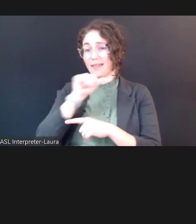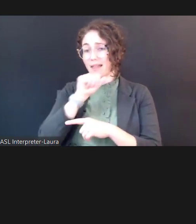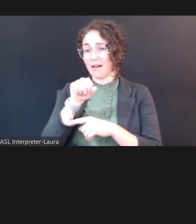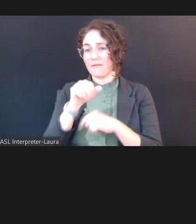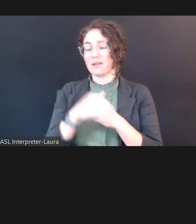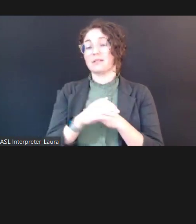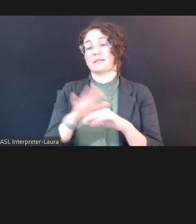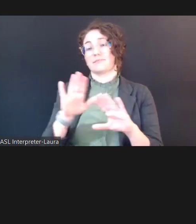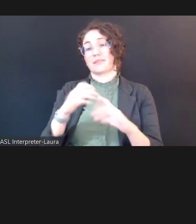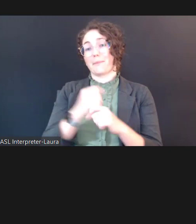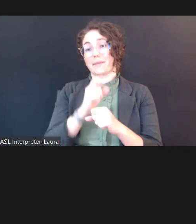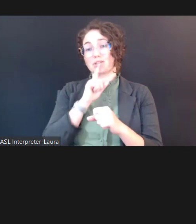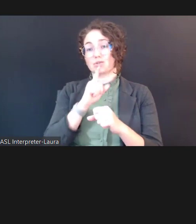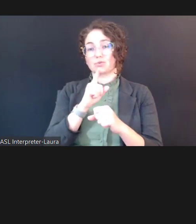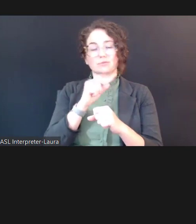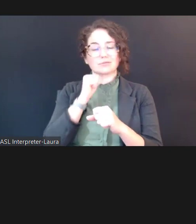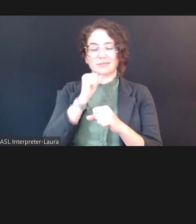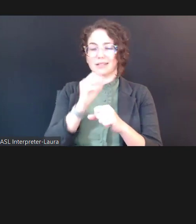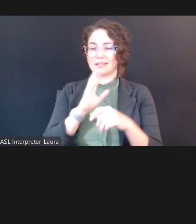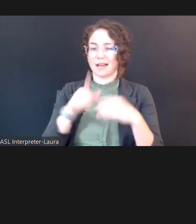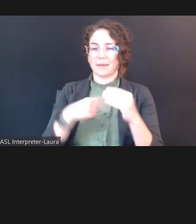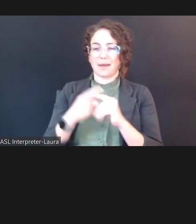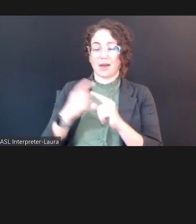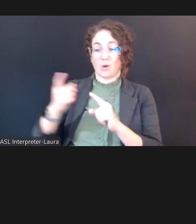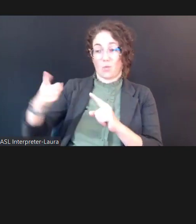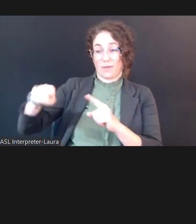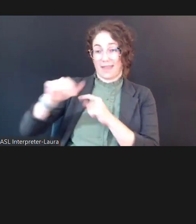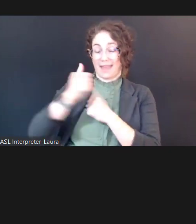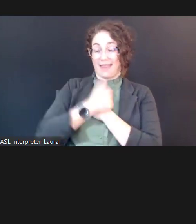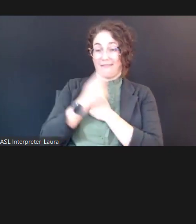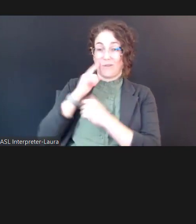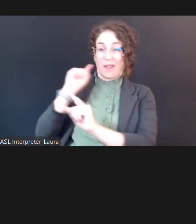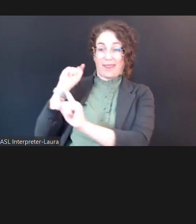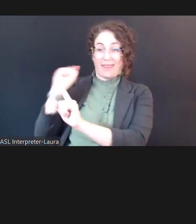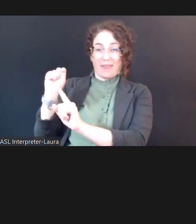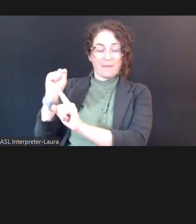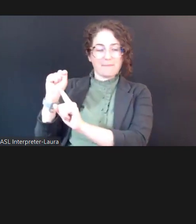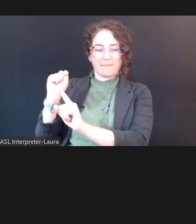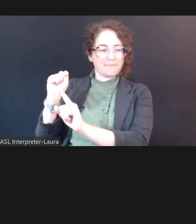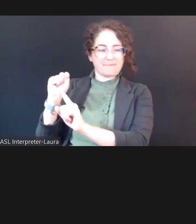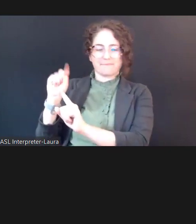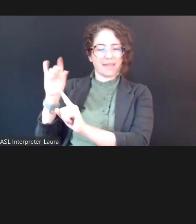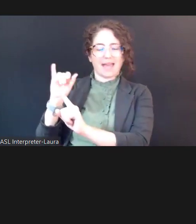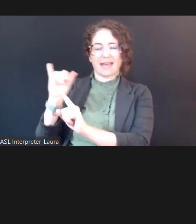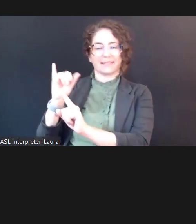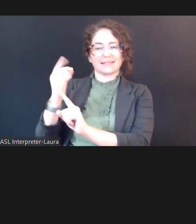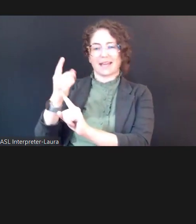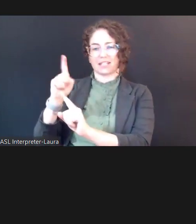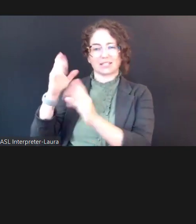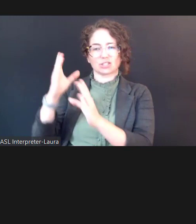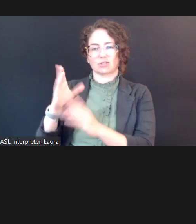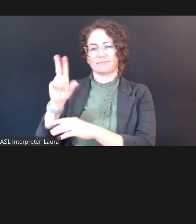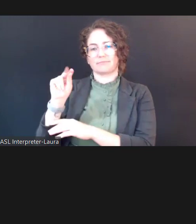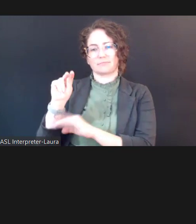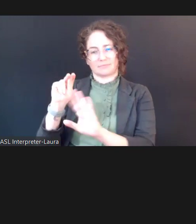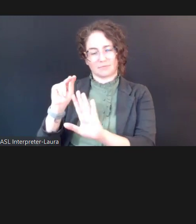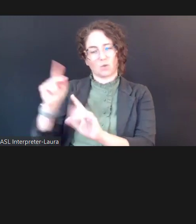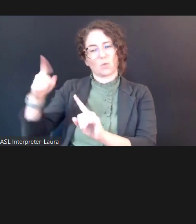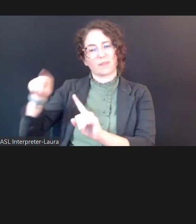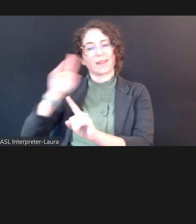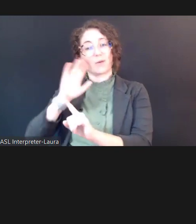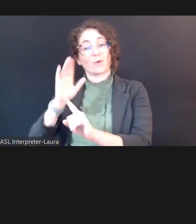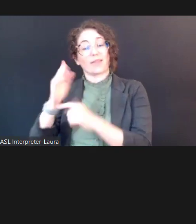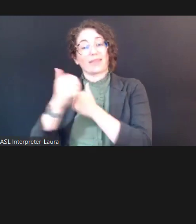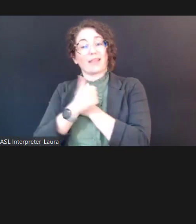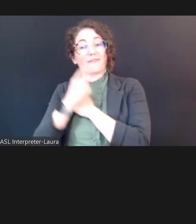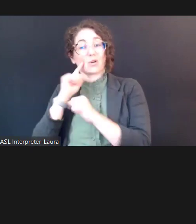Now make sure that we're not talking about what they love for them as a diagnostician, but what they would